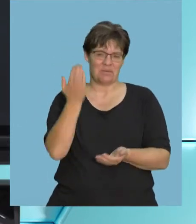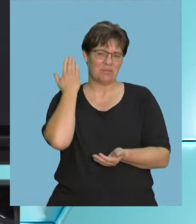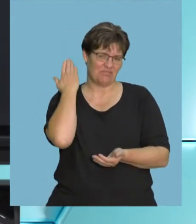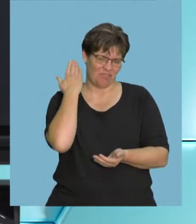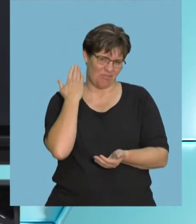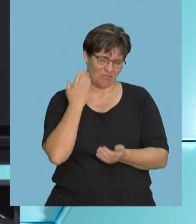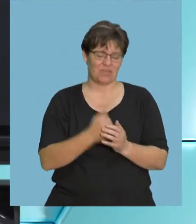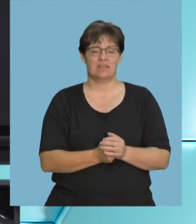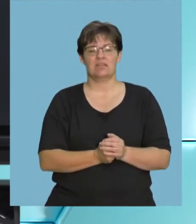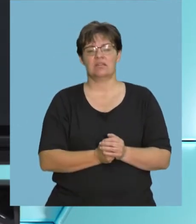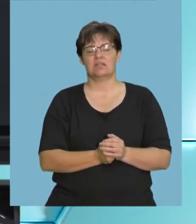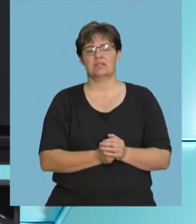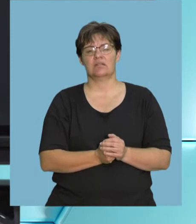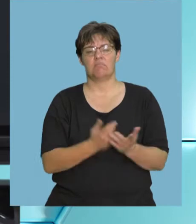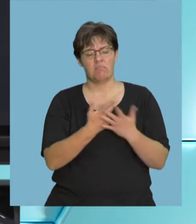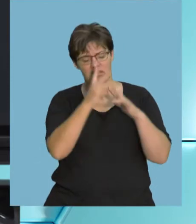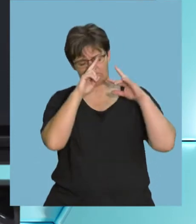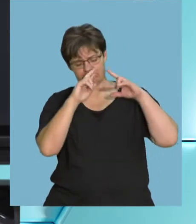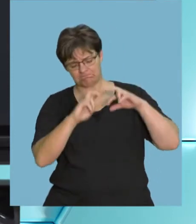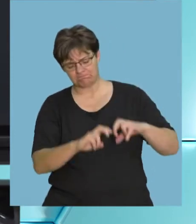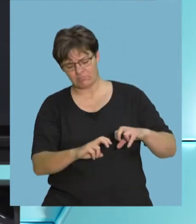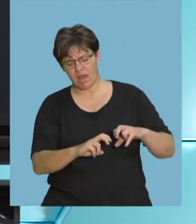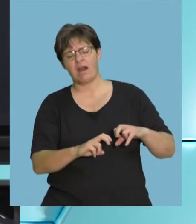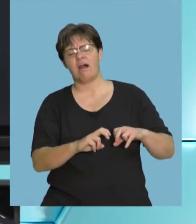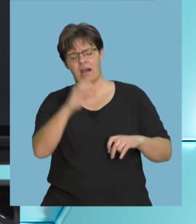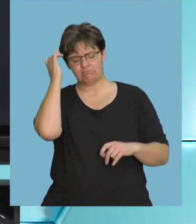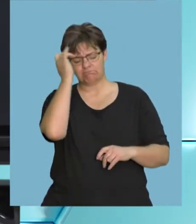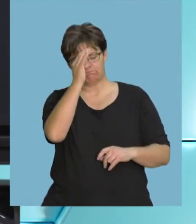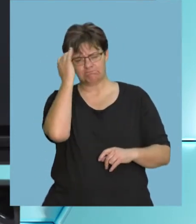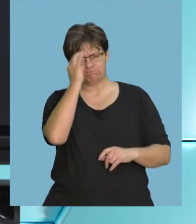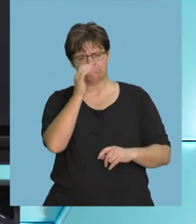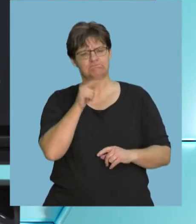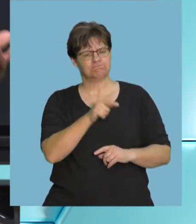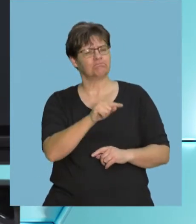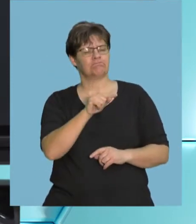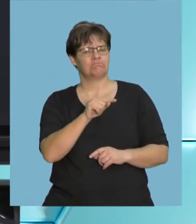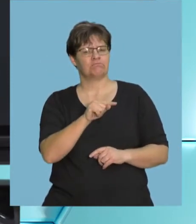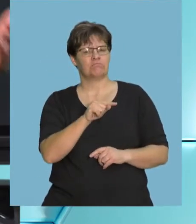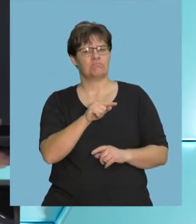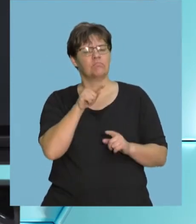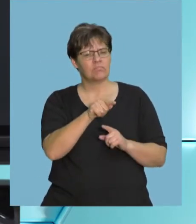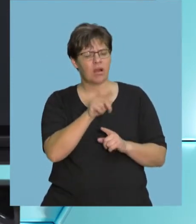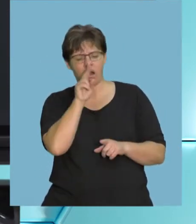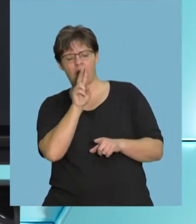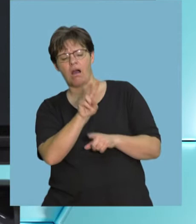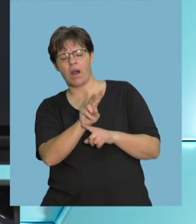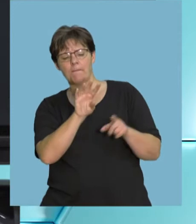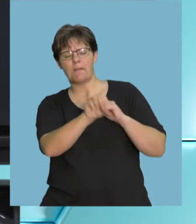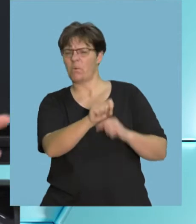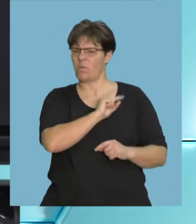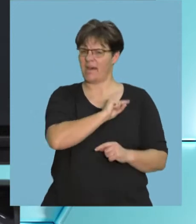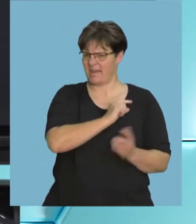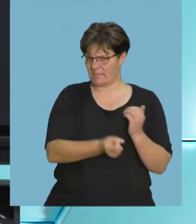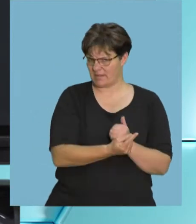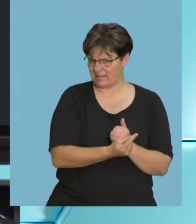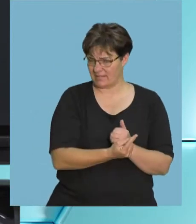grades, and try to think deeply and more about them in terms of exactly why do we make certain observations. So we'll continue